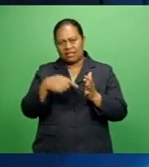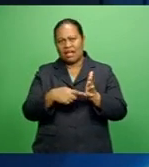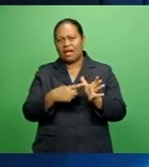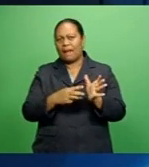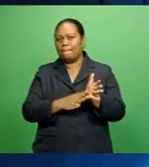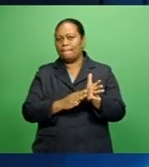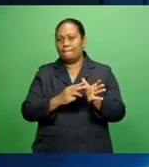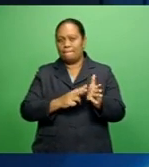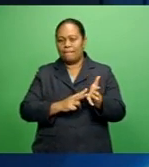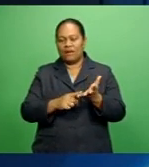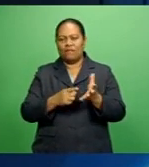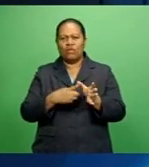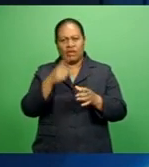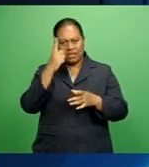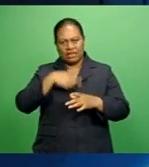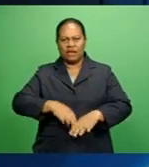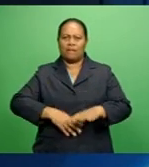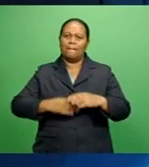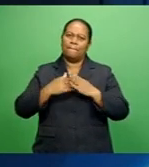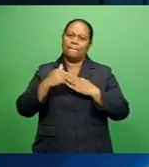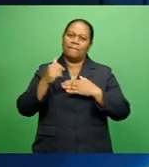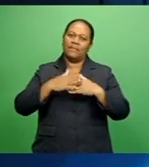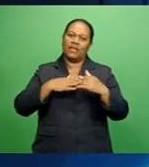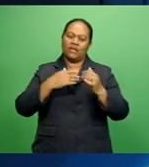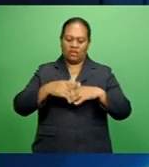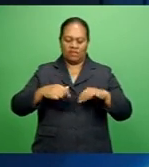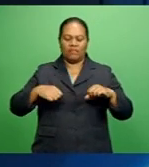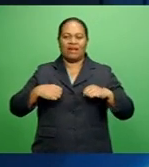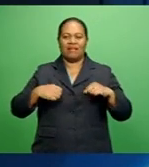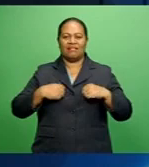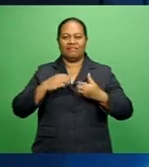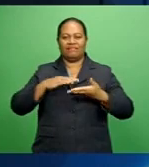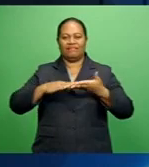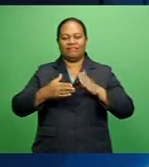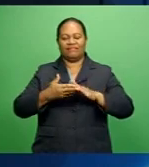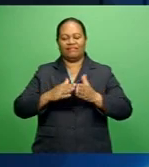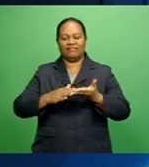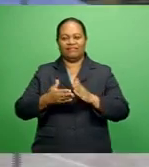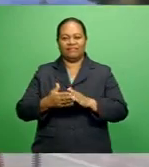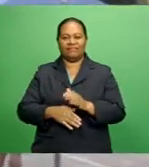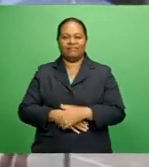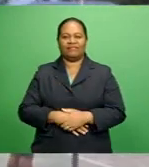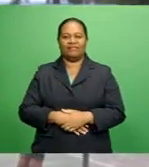love and hopefully build some pride in their communities. Tali Materkula reports.